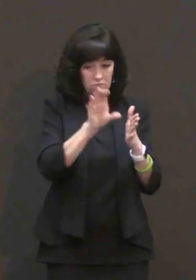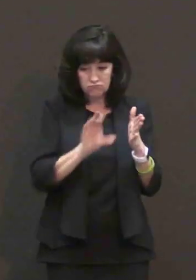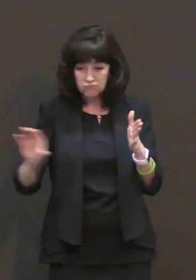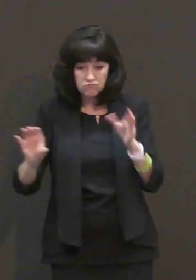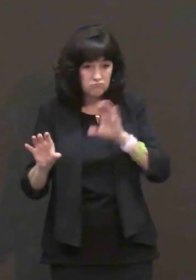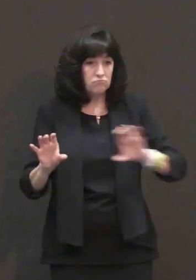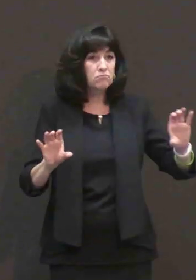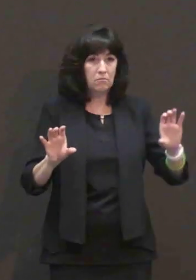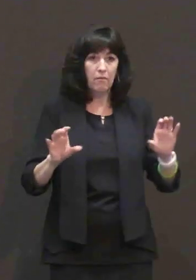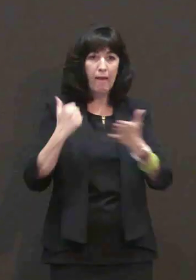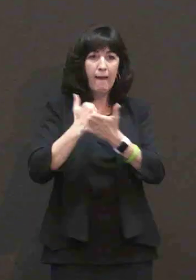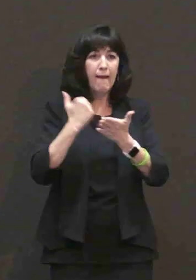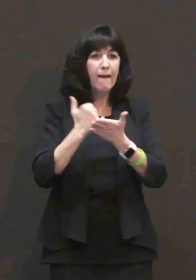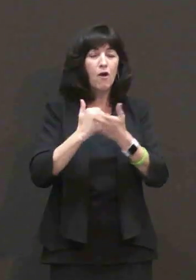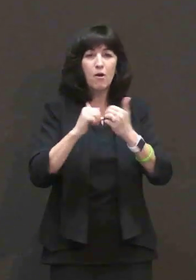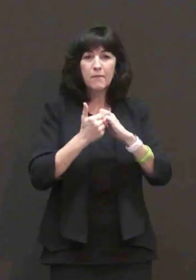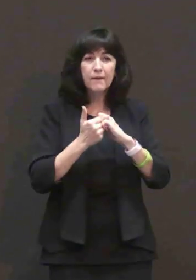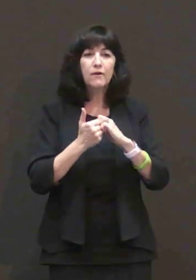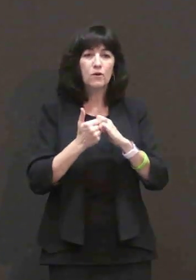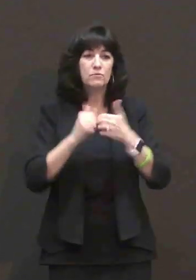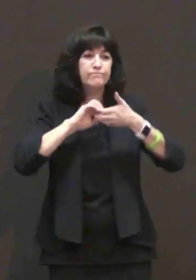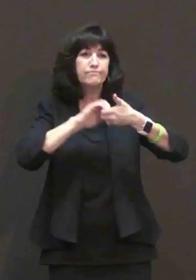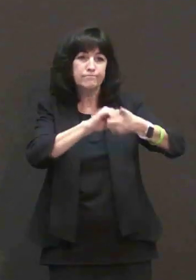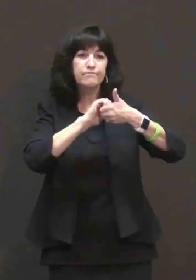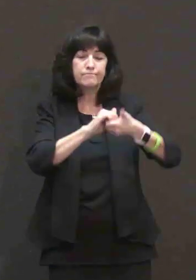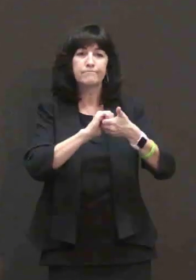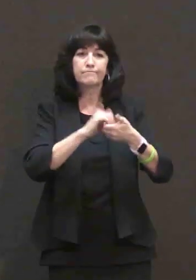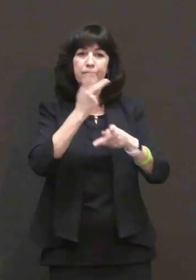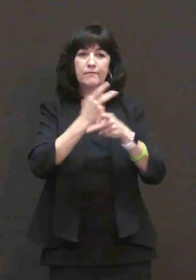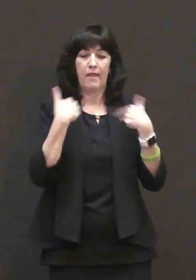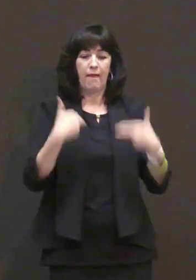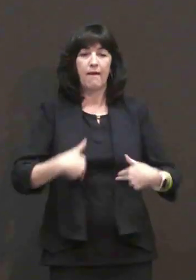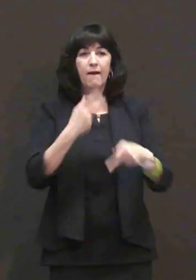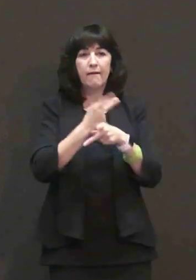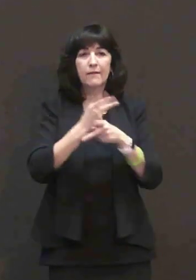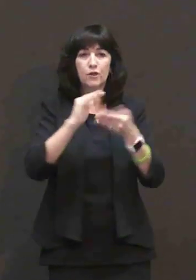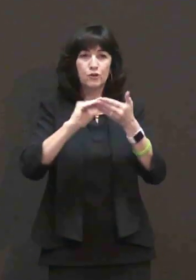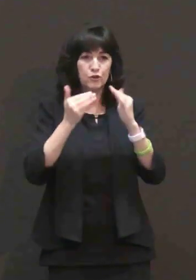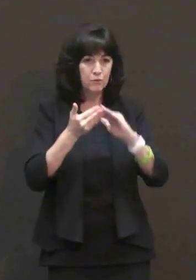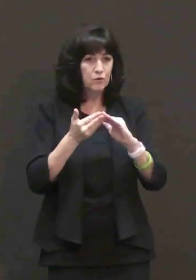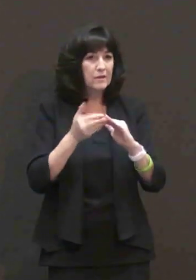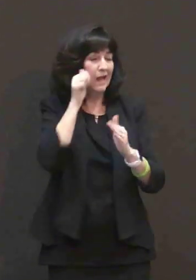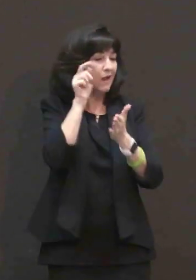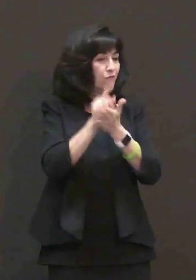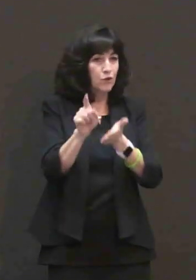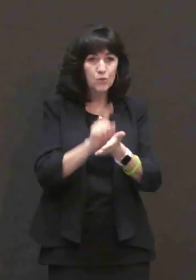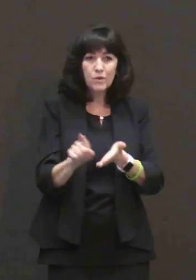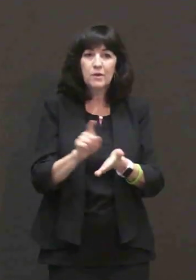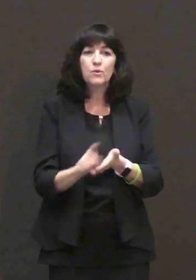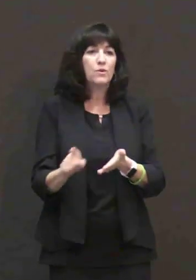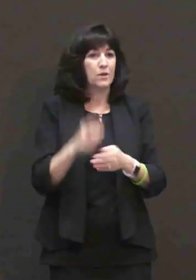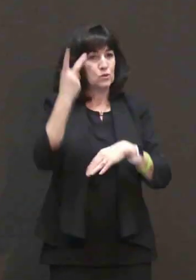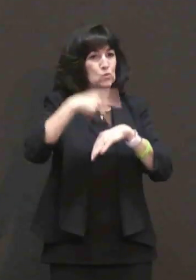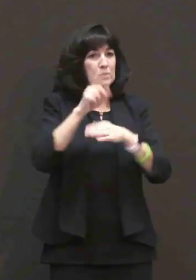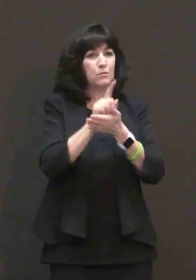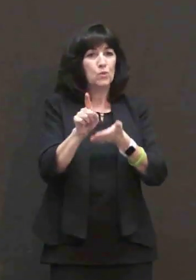We are working closely with the healthcare community overall. As I said, we're doing weekly, at least 2 calls a week with them. And